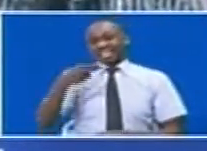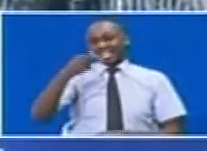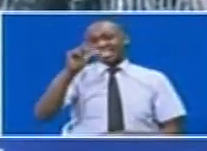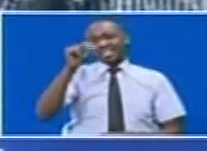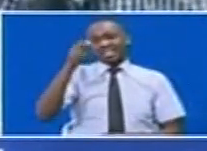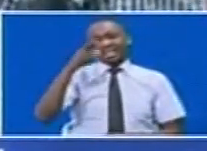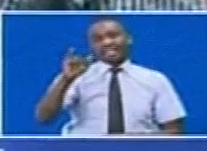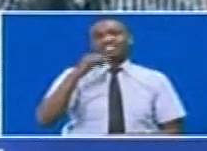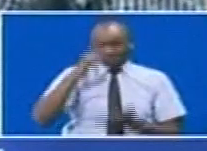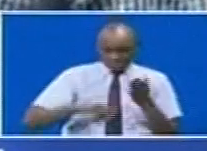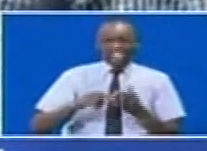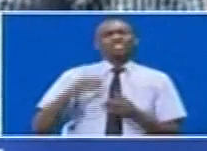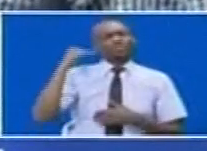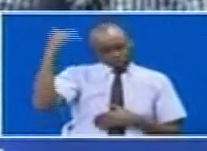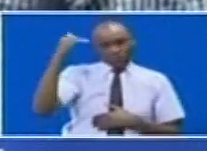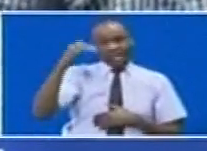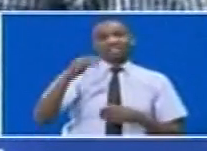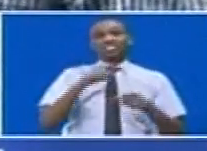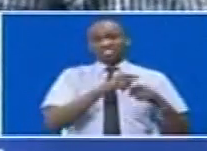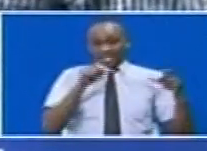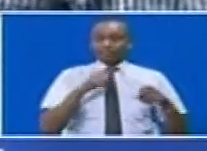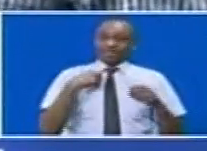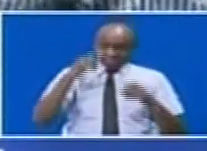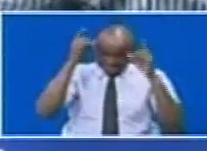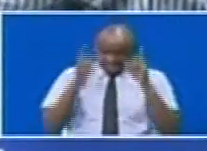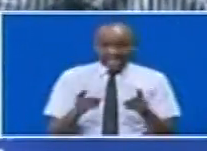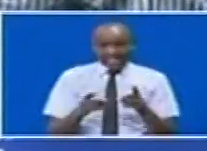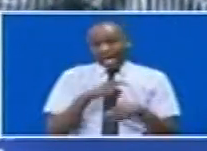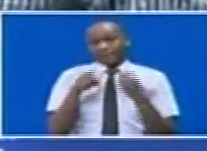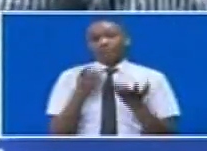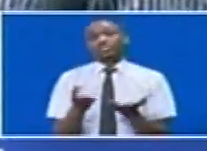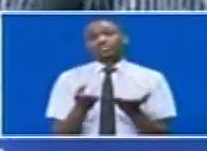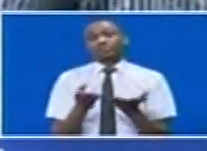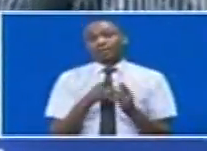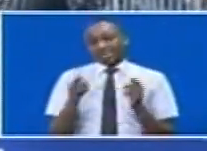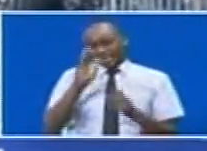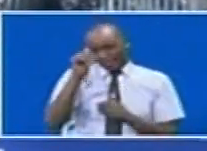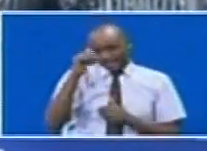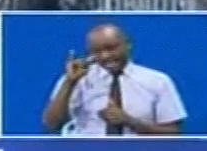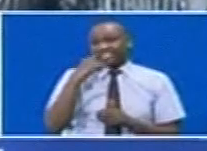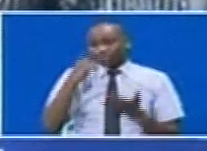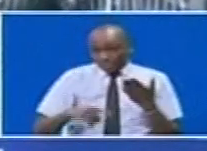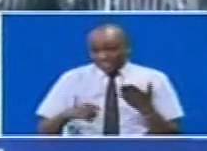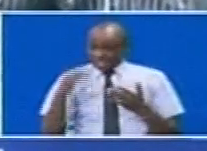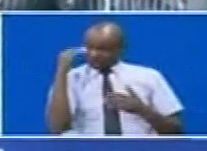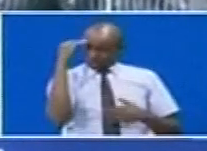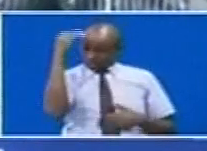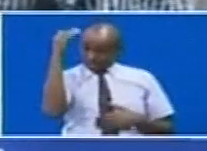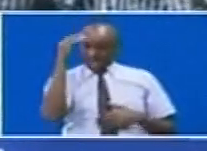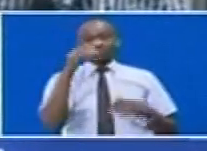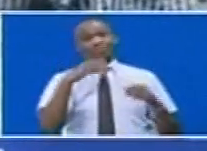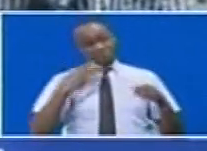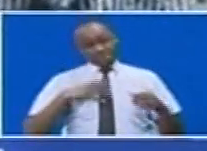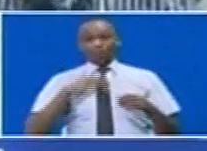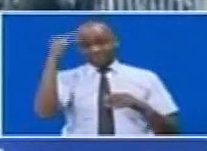they are saying the superdelegates will have now to decide. Bernie Sanders still believes that the superdelegates could have the vote